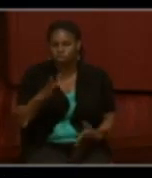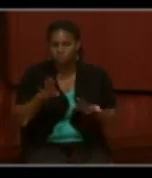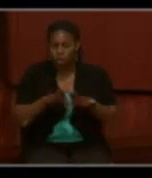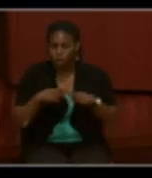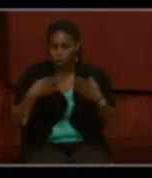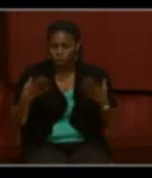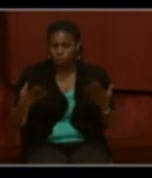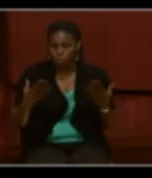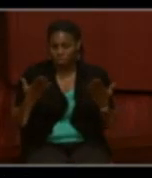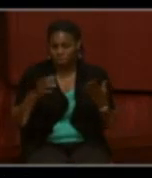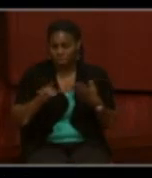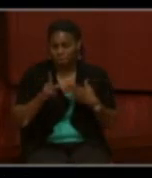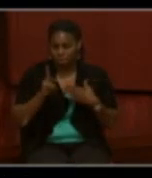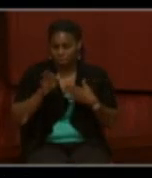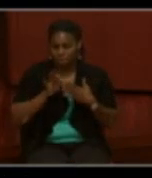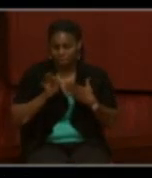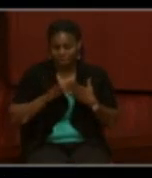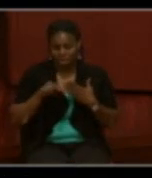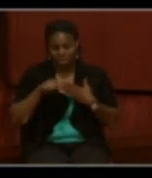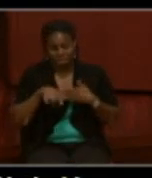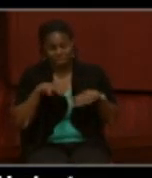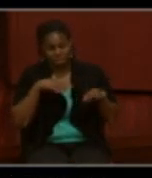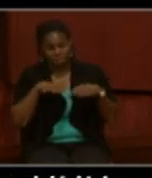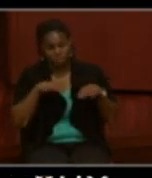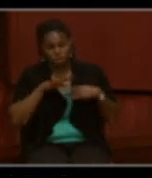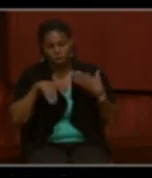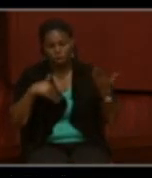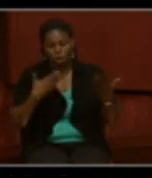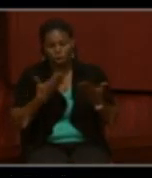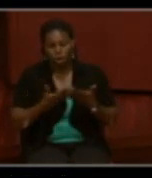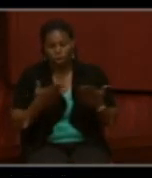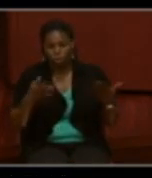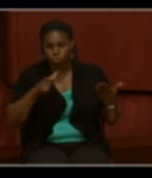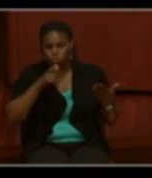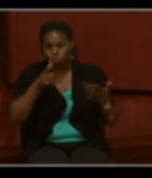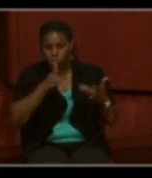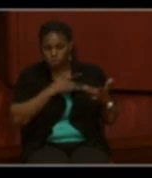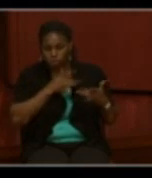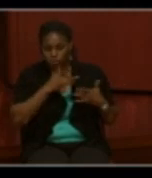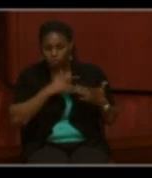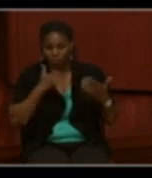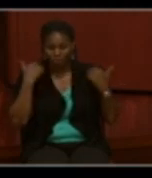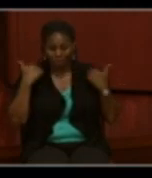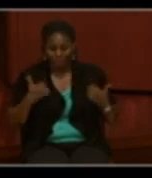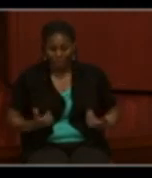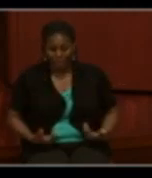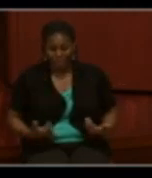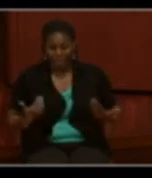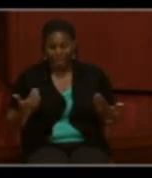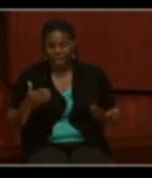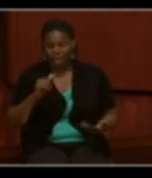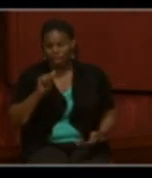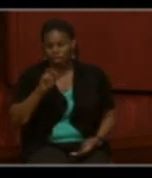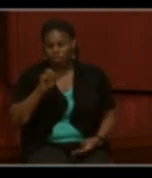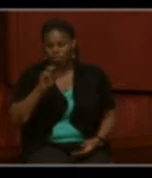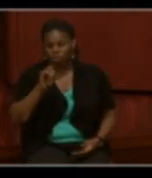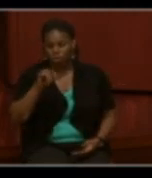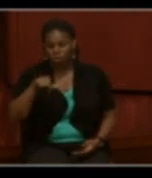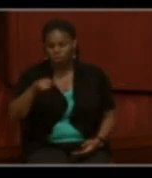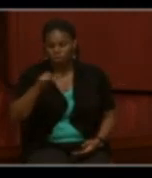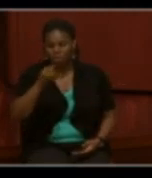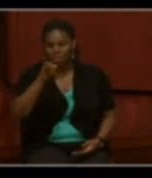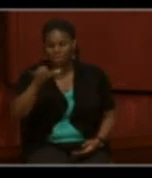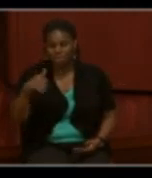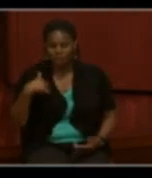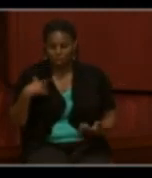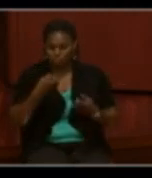account. On this description, it states, to all whom it may concern, be it known that I, Venerando Polizzi, have released from